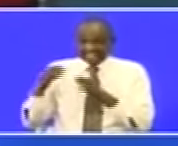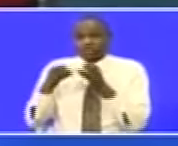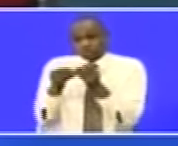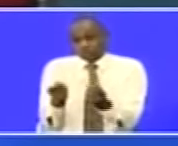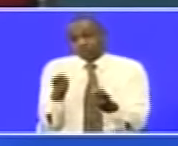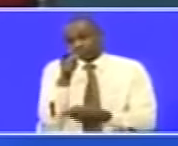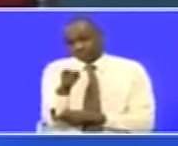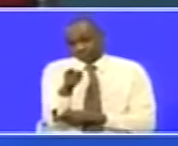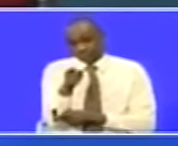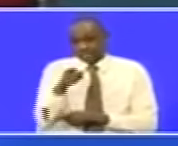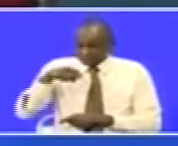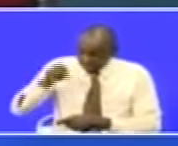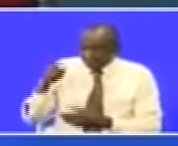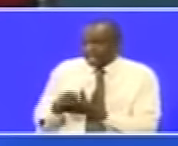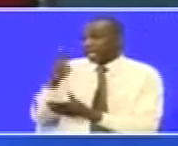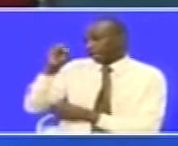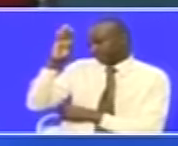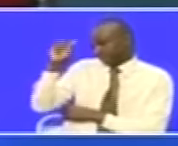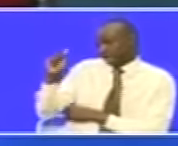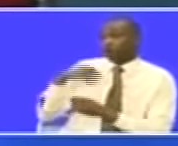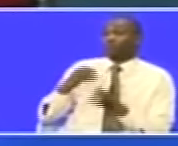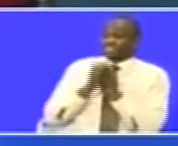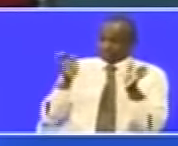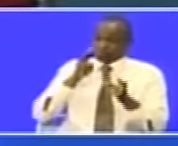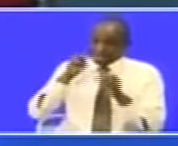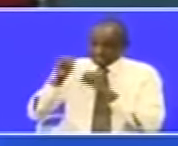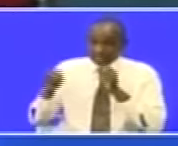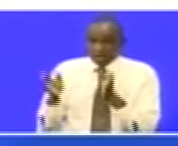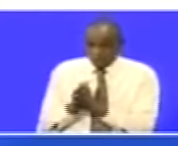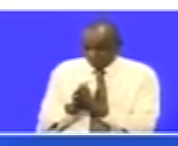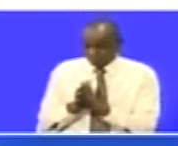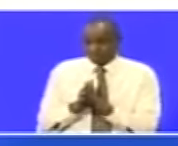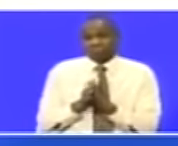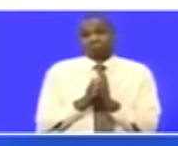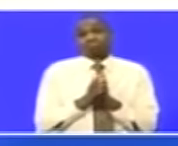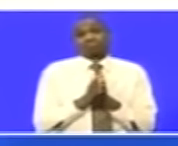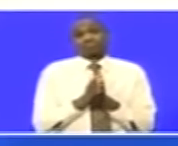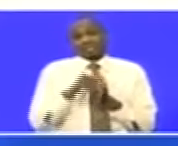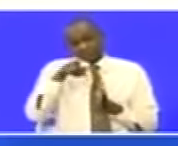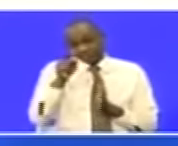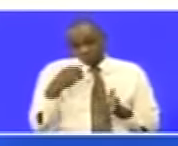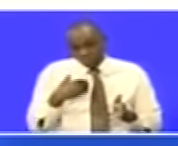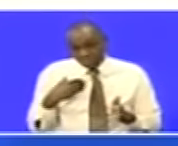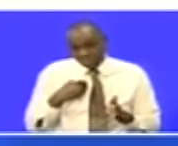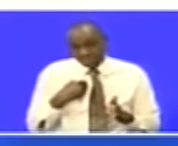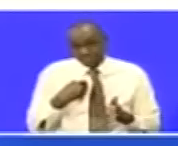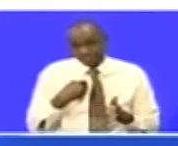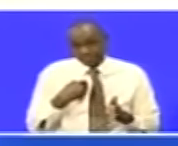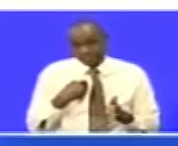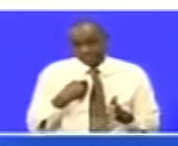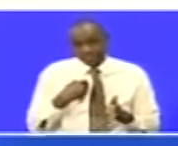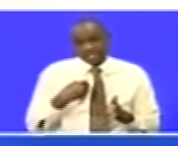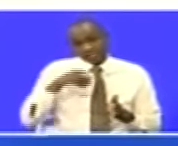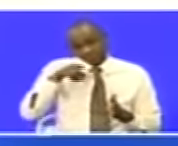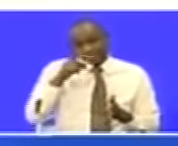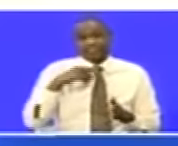solutions. He had an MBA, General Management, from the University of Free State, was widowed, and is from Kianjiru